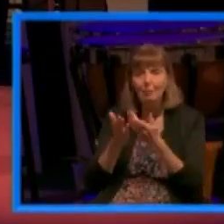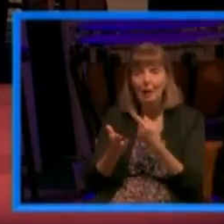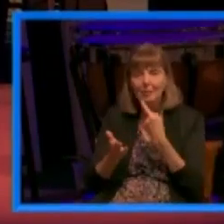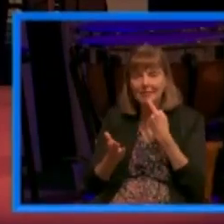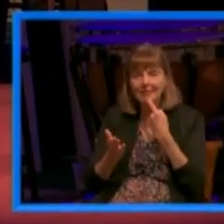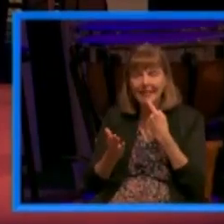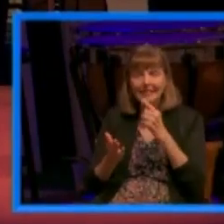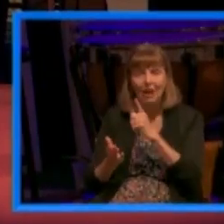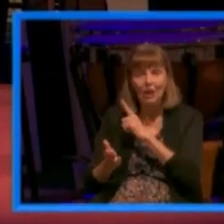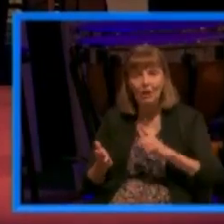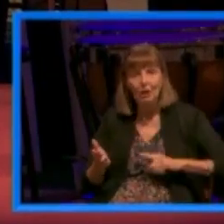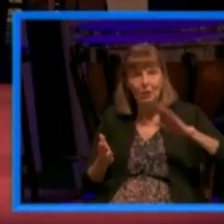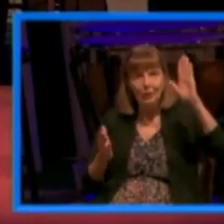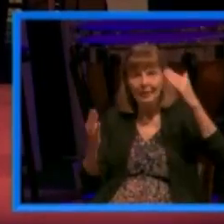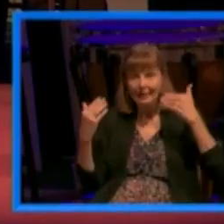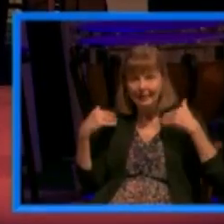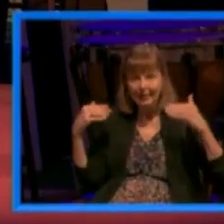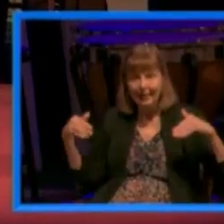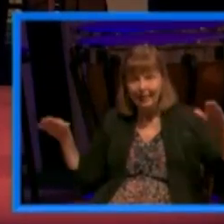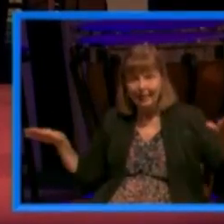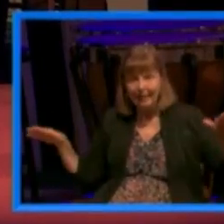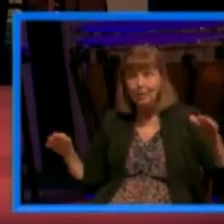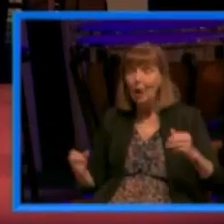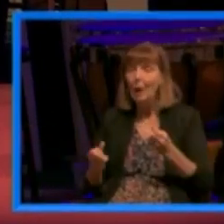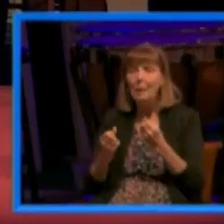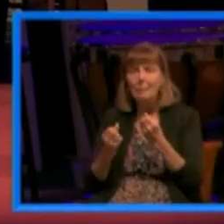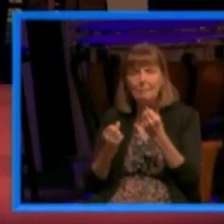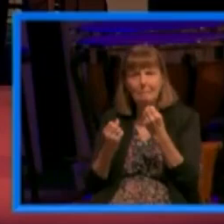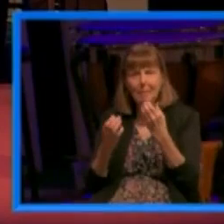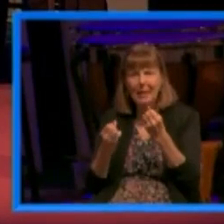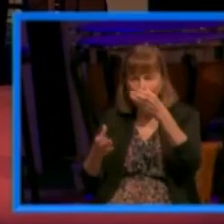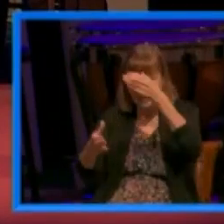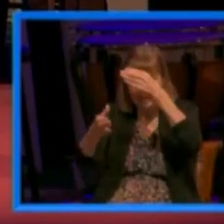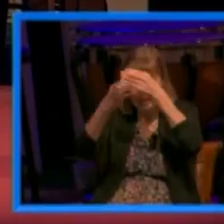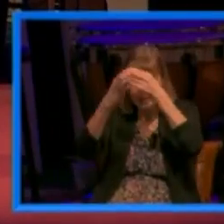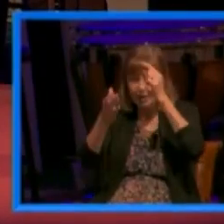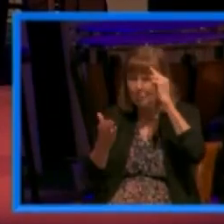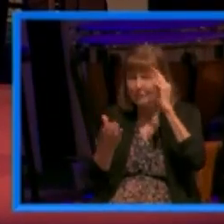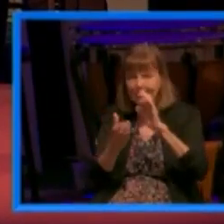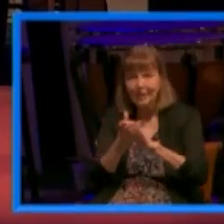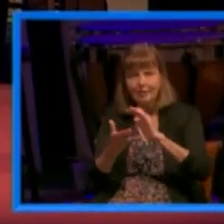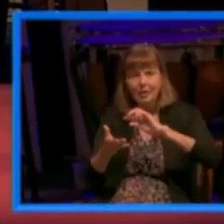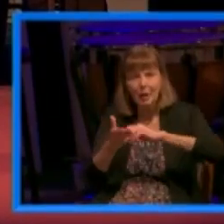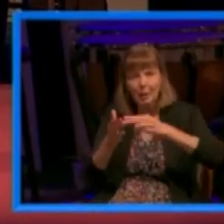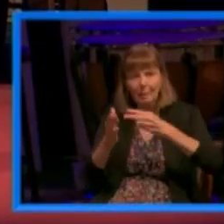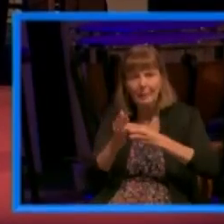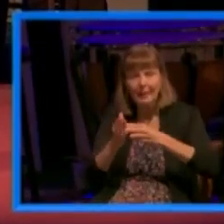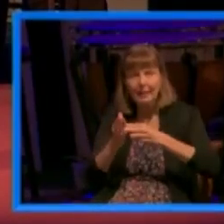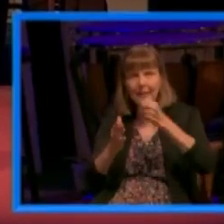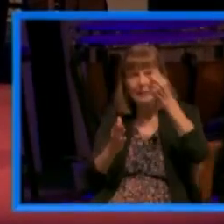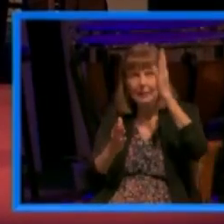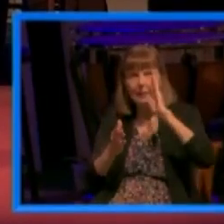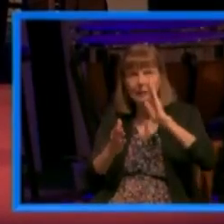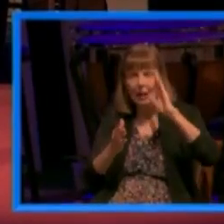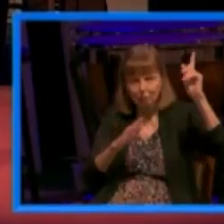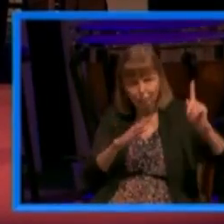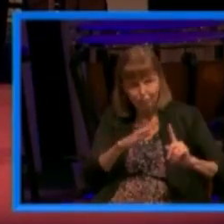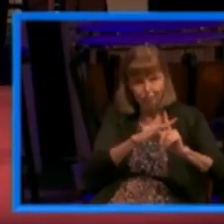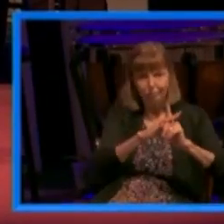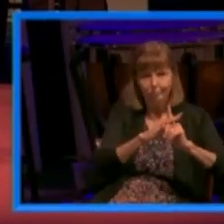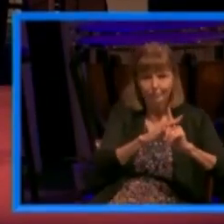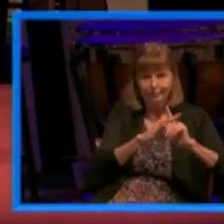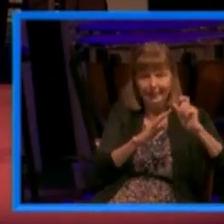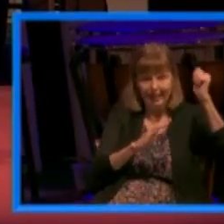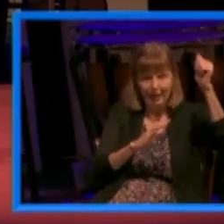scholars believe this is actually an appearance of God the Father. Some even believe that it might be Christ, the Son, appearing, but it